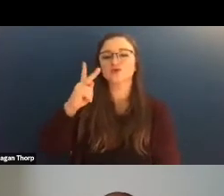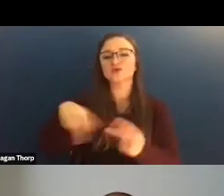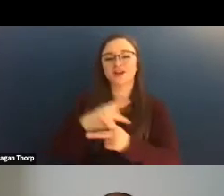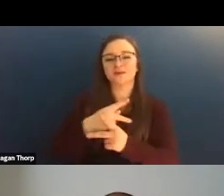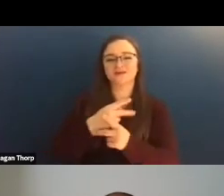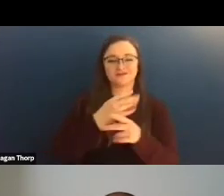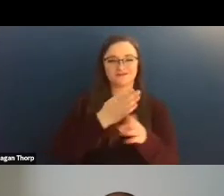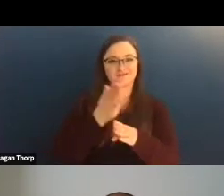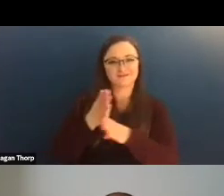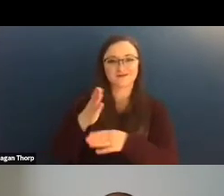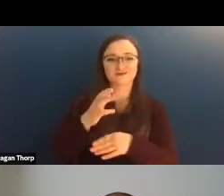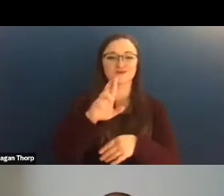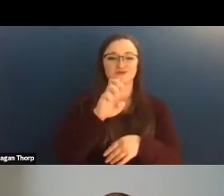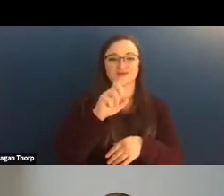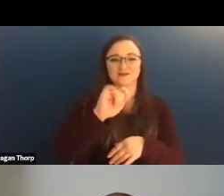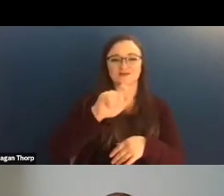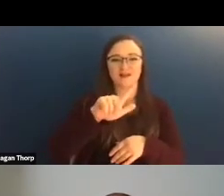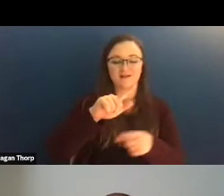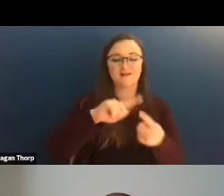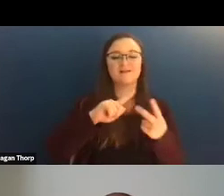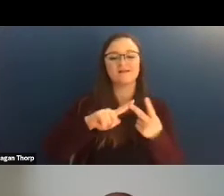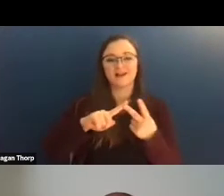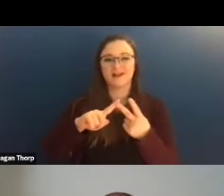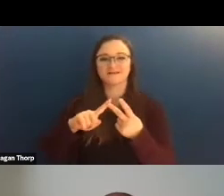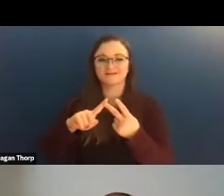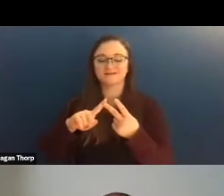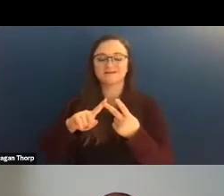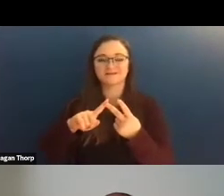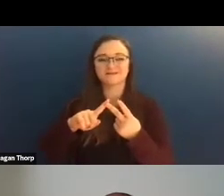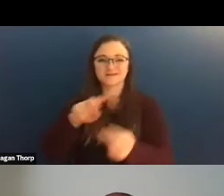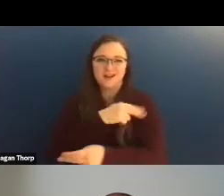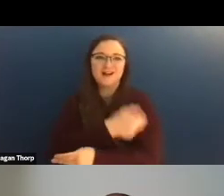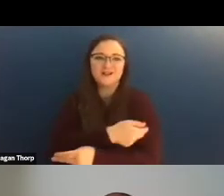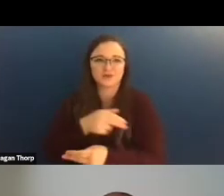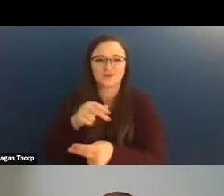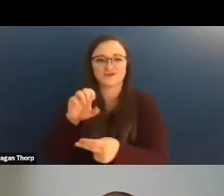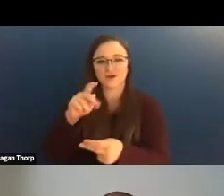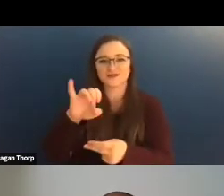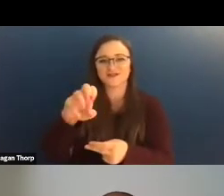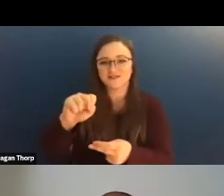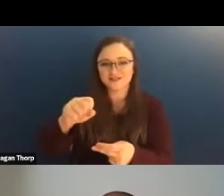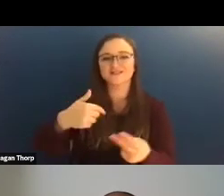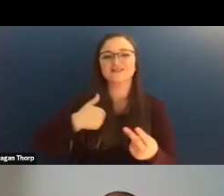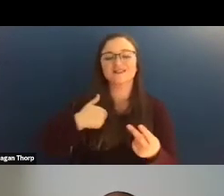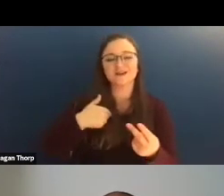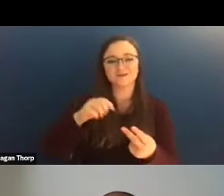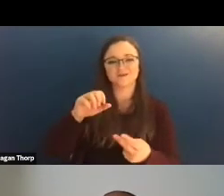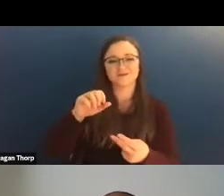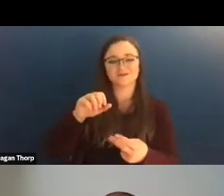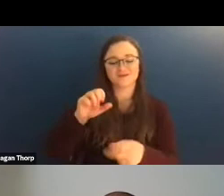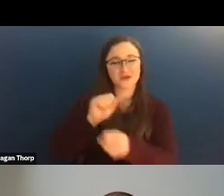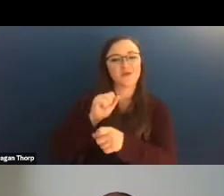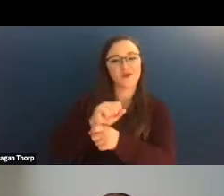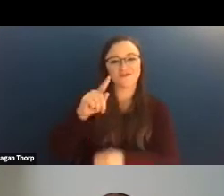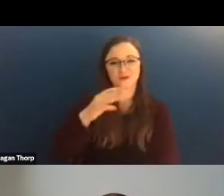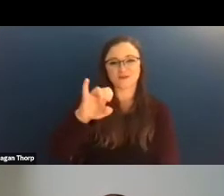retail pharmacy and hospital pharmacy for CVS Health, and I am a pharmacist at Anne Arundel Medical Center in the employee pharmacy. So I've been a